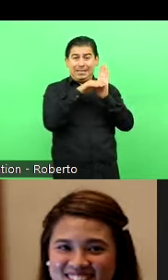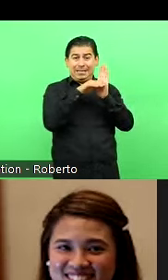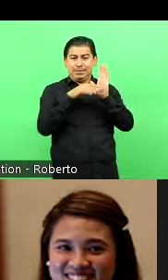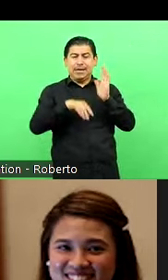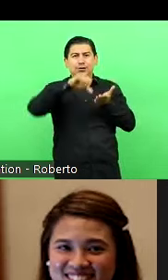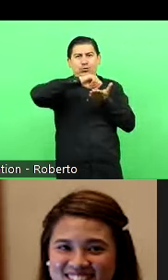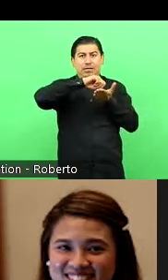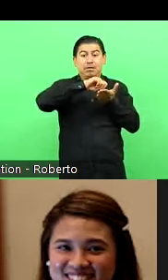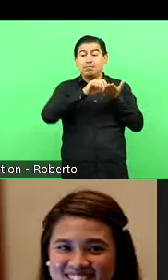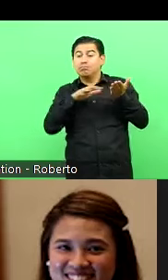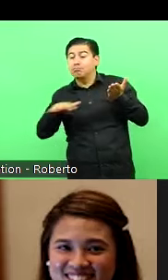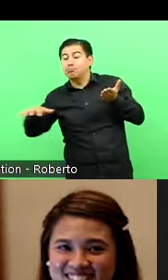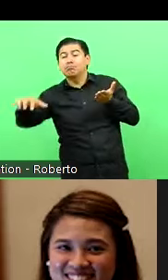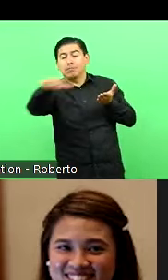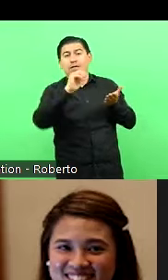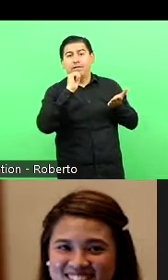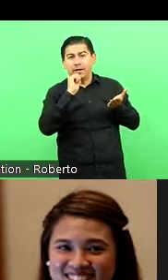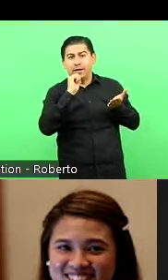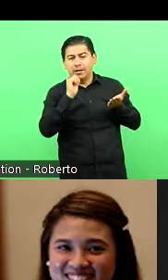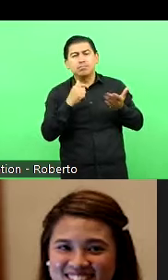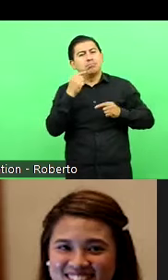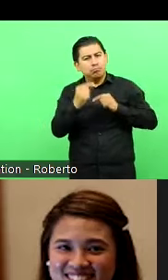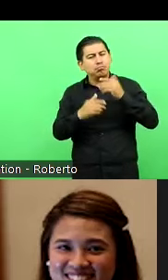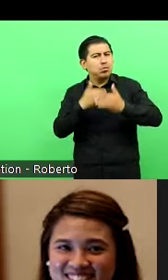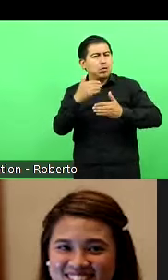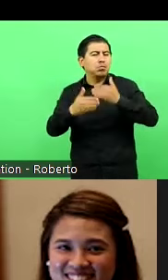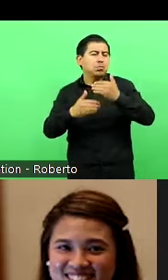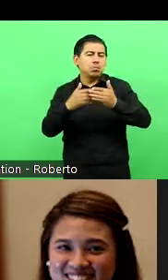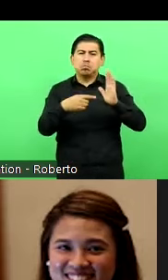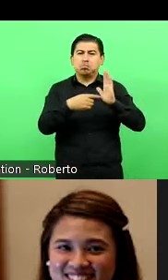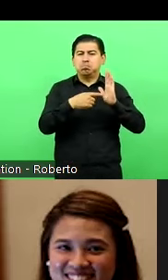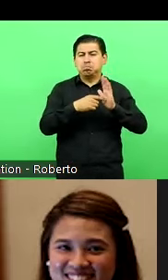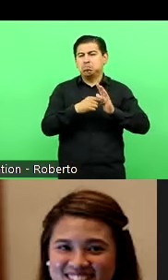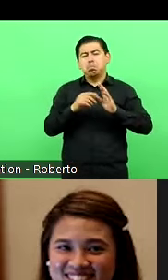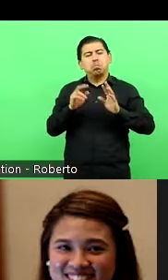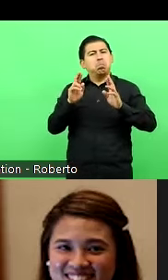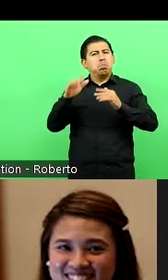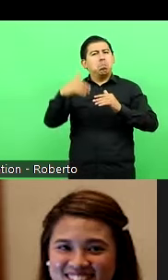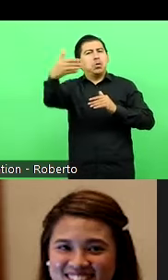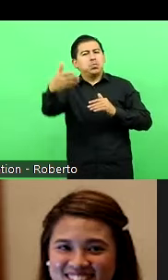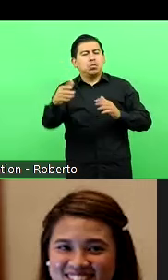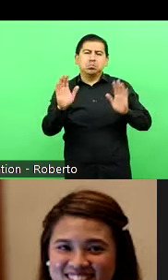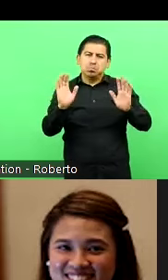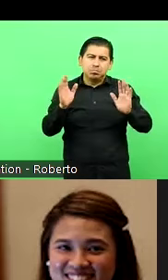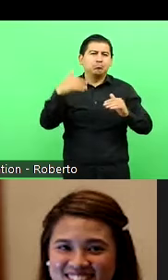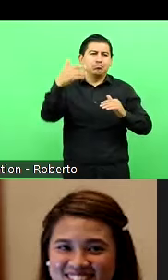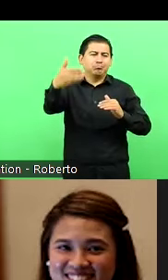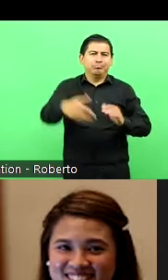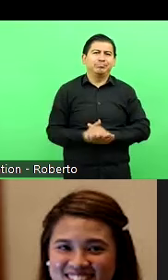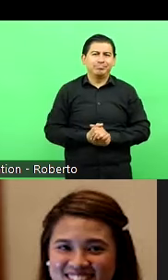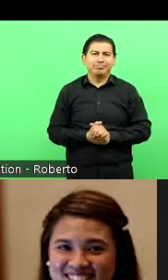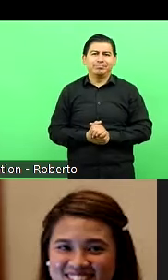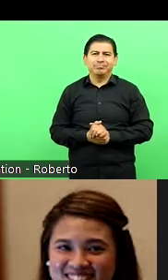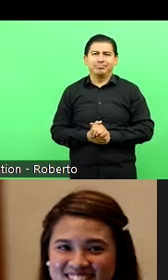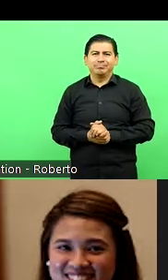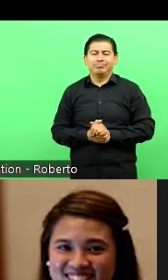sure that we have a disability inclusive disaster risk reduction in Quezon City. So that is my presentation, and